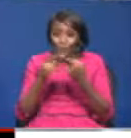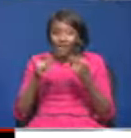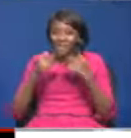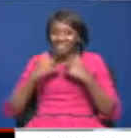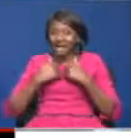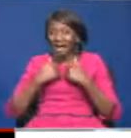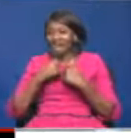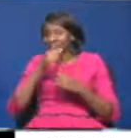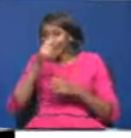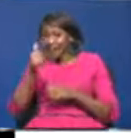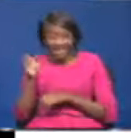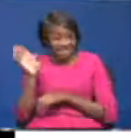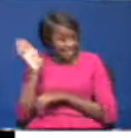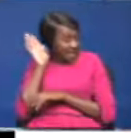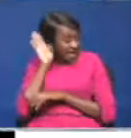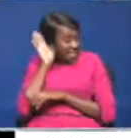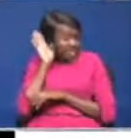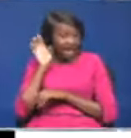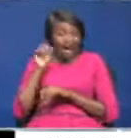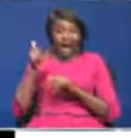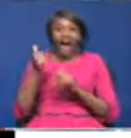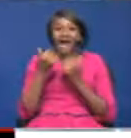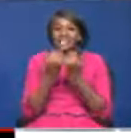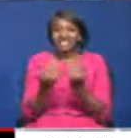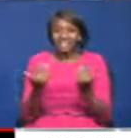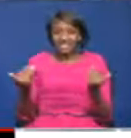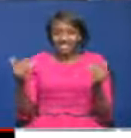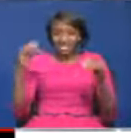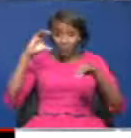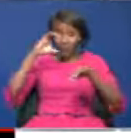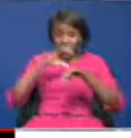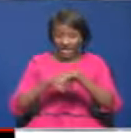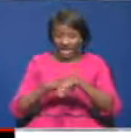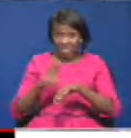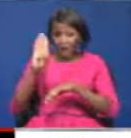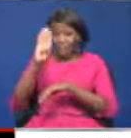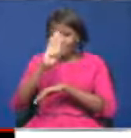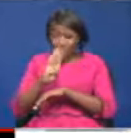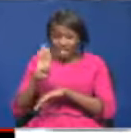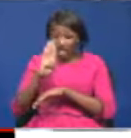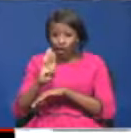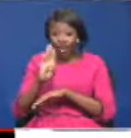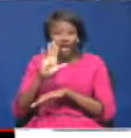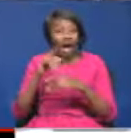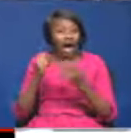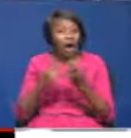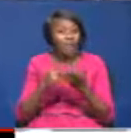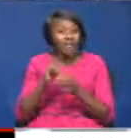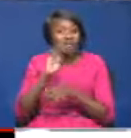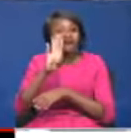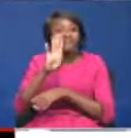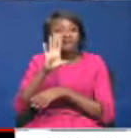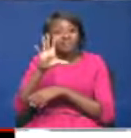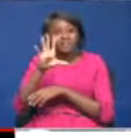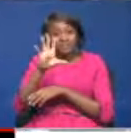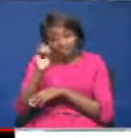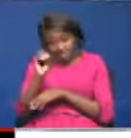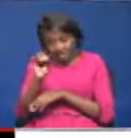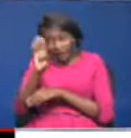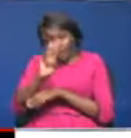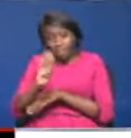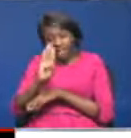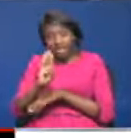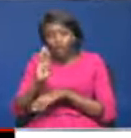kwamba watoto wenu watapata bilioni 50 billion shillings. Inshallah, wakati ikifika